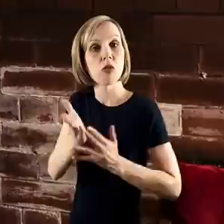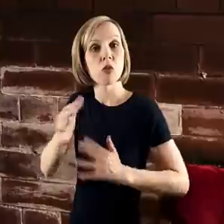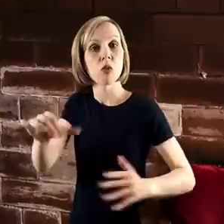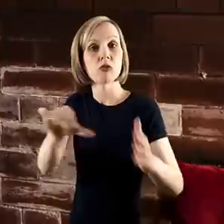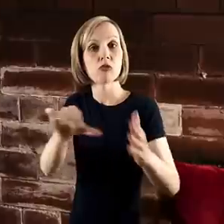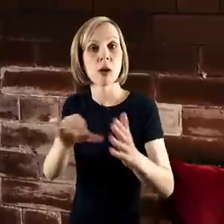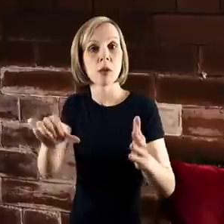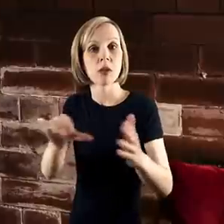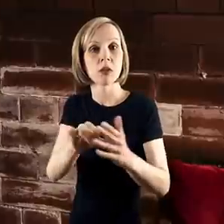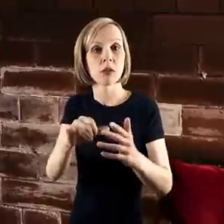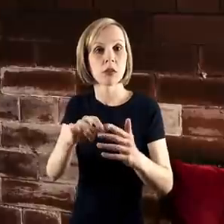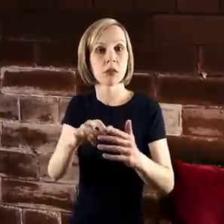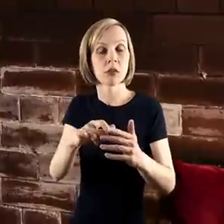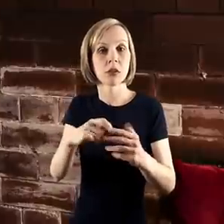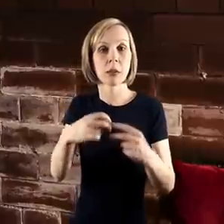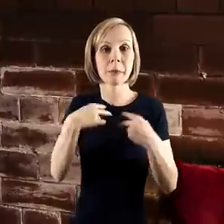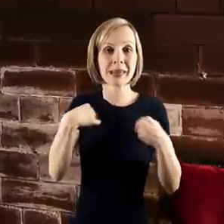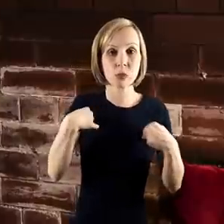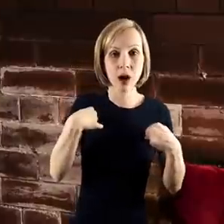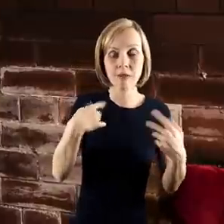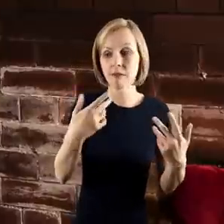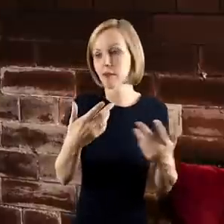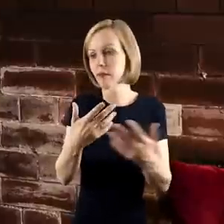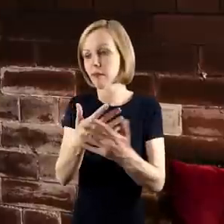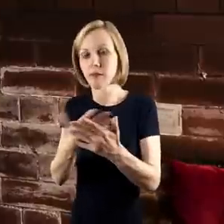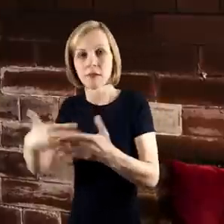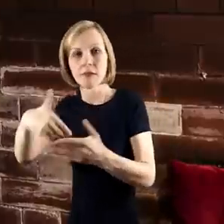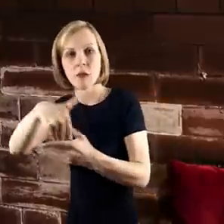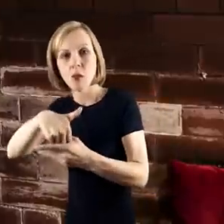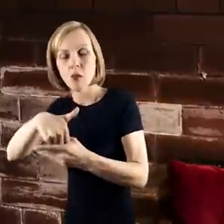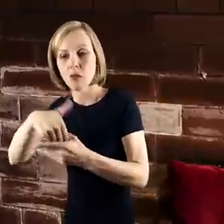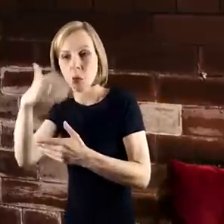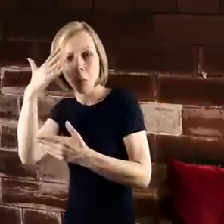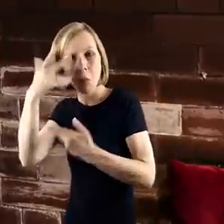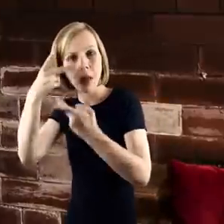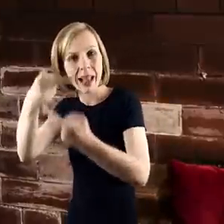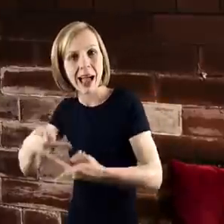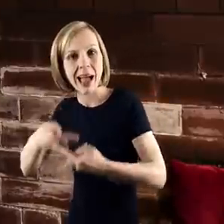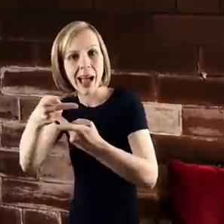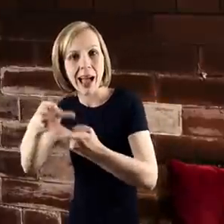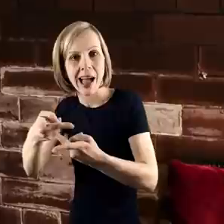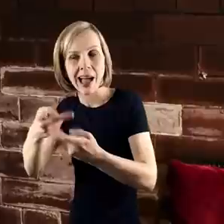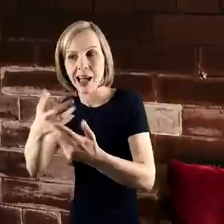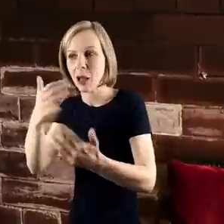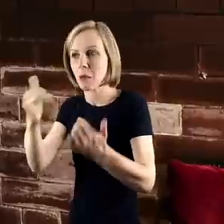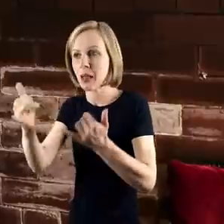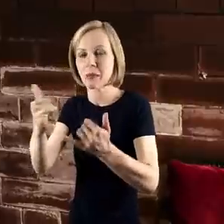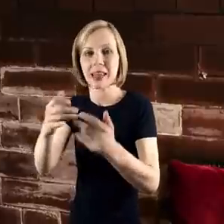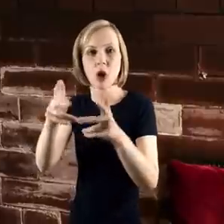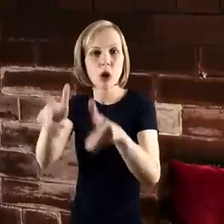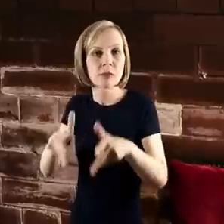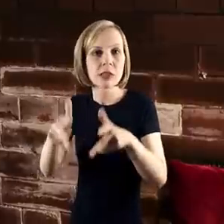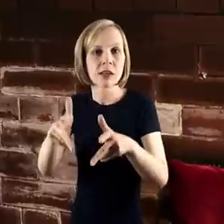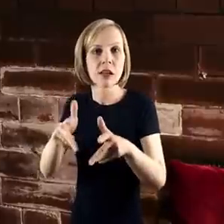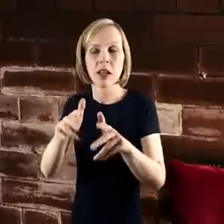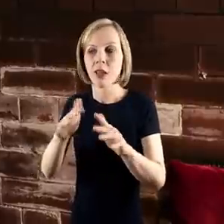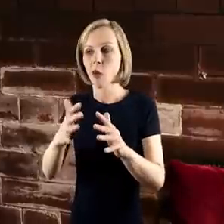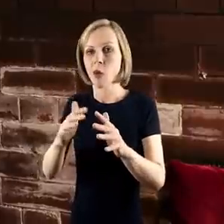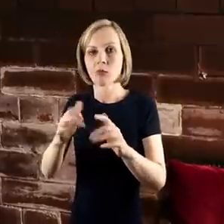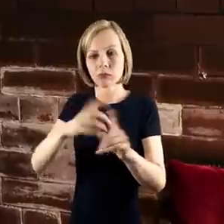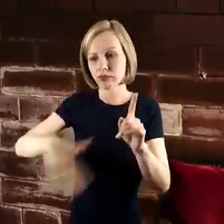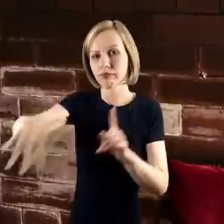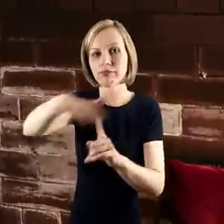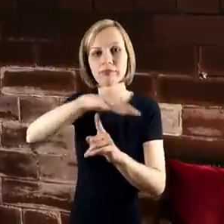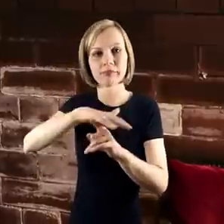We pray for midwives and those involved in maternal care in our hospitals and neighbourhoods. God